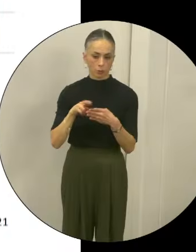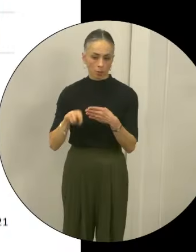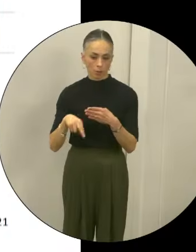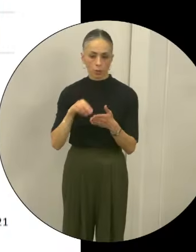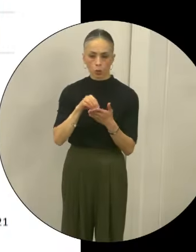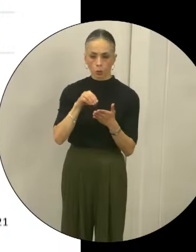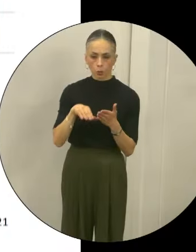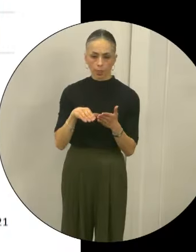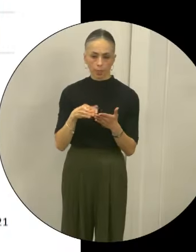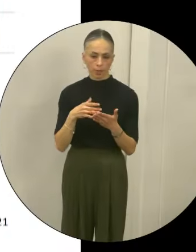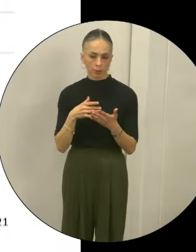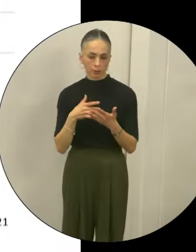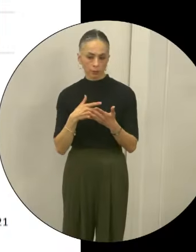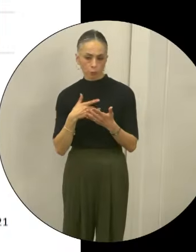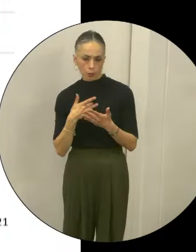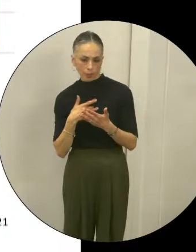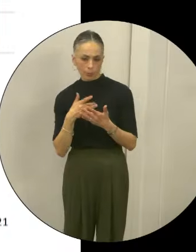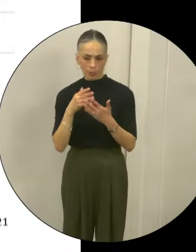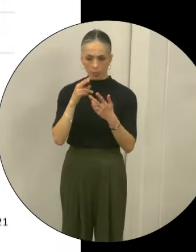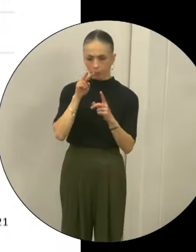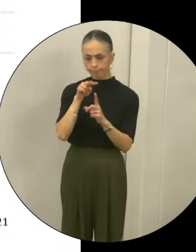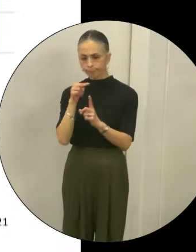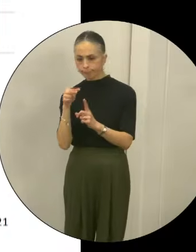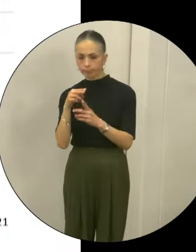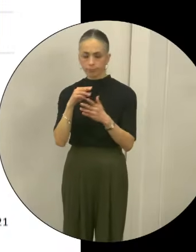perceptions across all student groups.